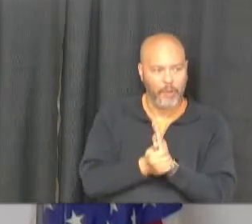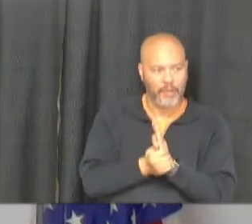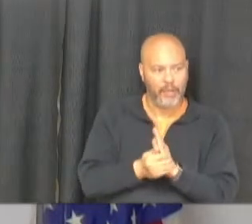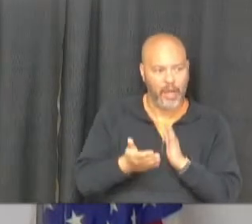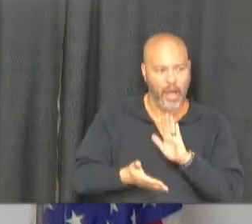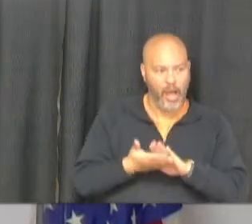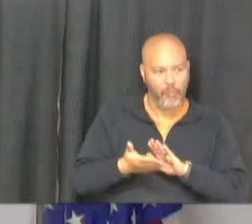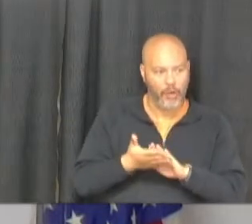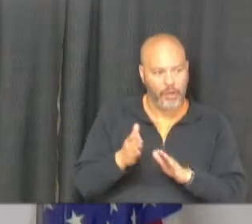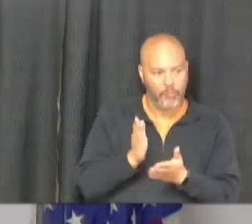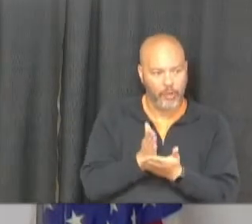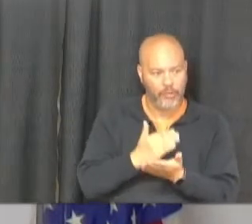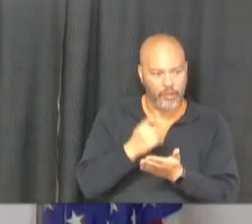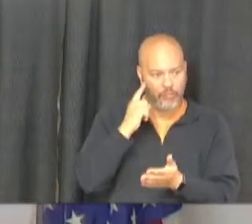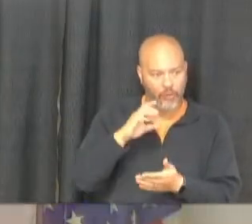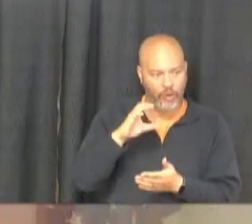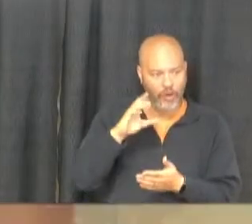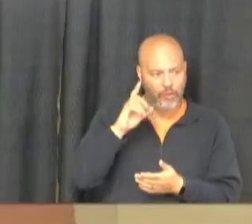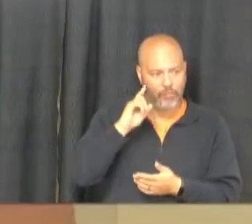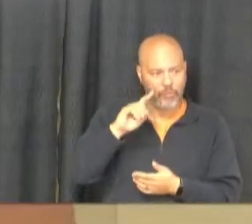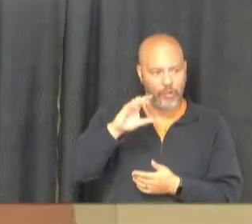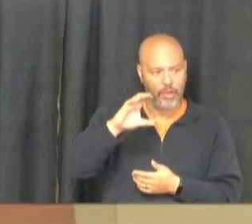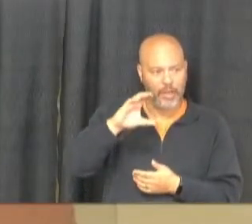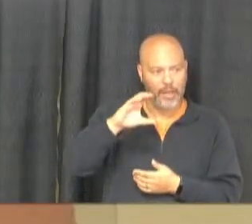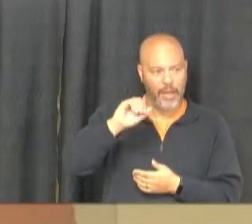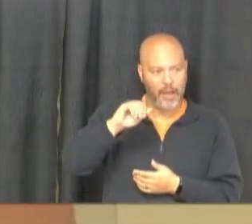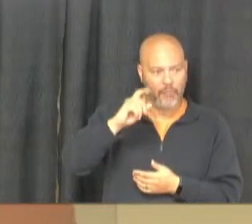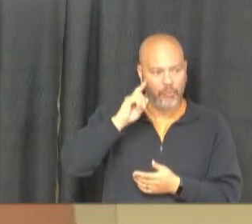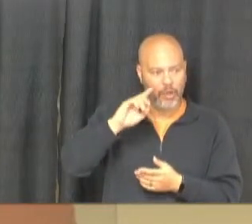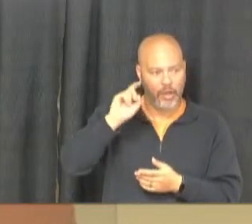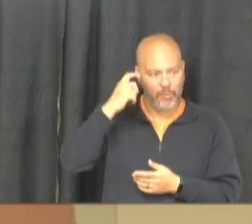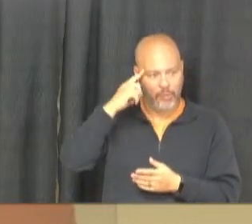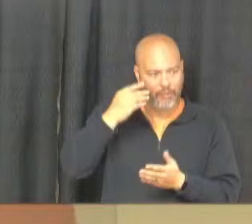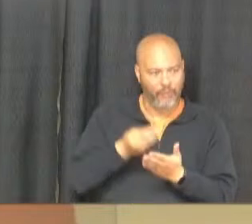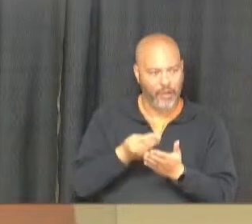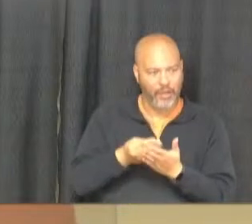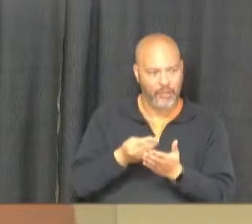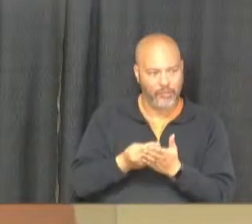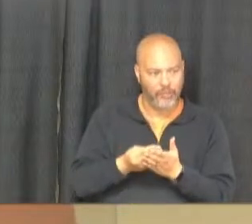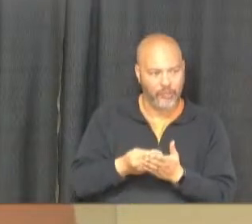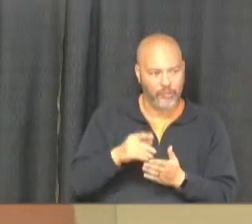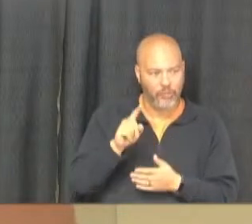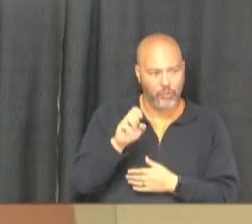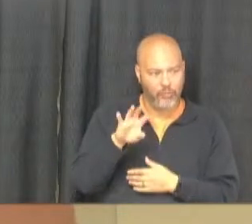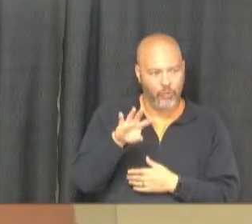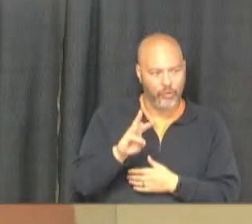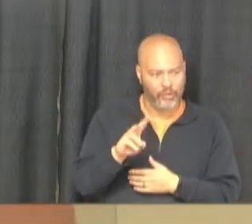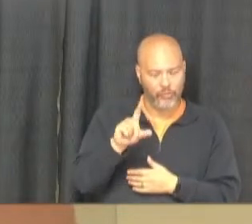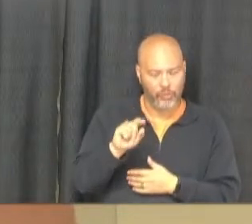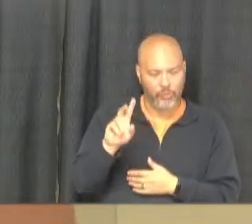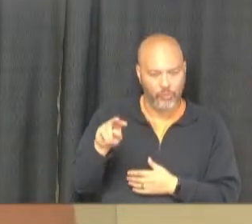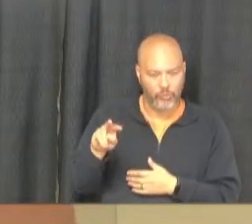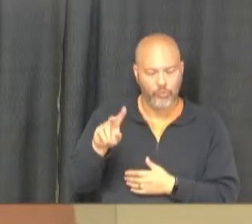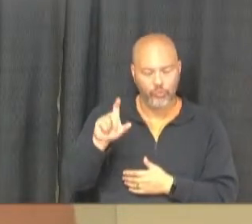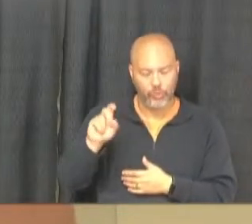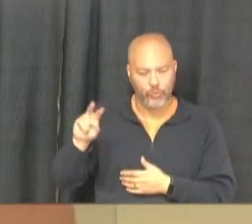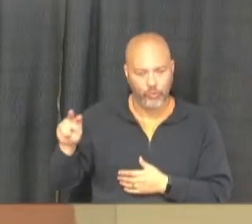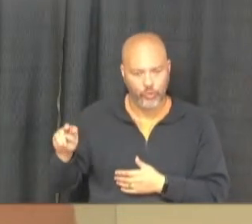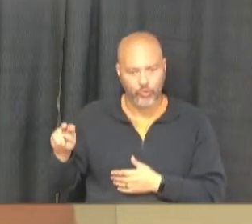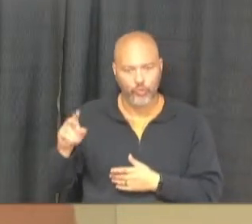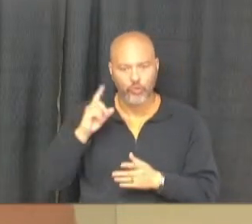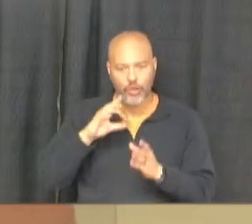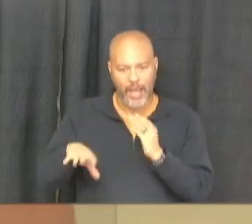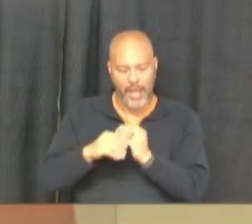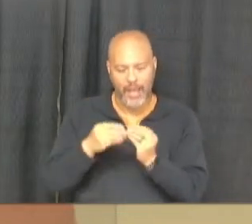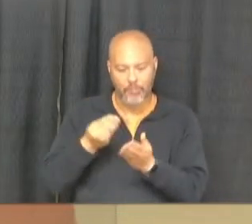amending the operating budgets for fiscal year 2023 for governmental funds. Ordinance 146, 2021, 22 to